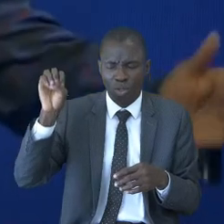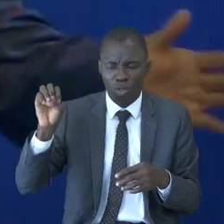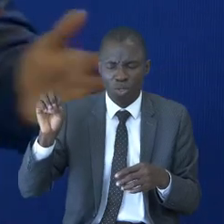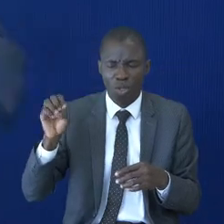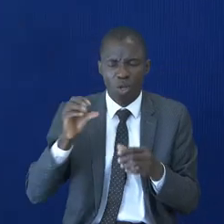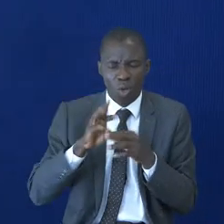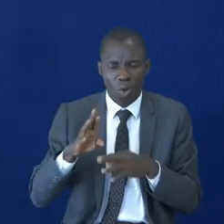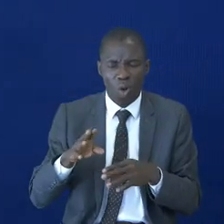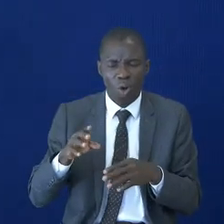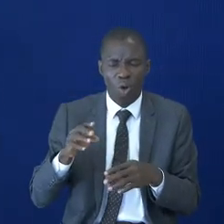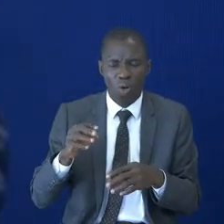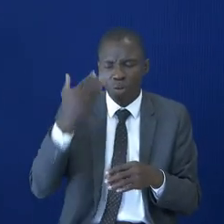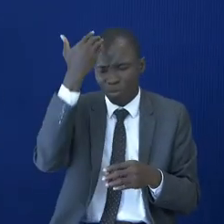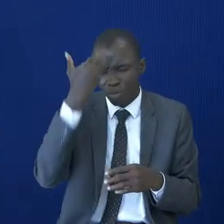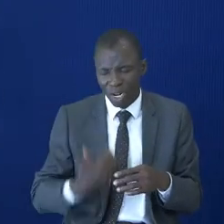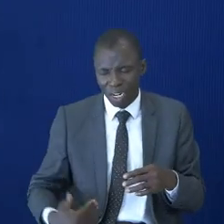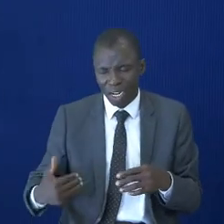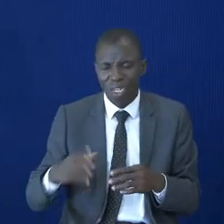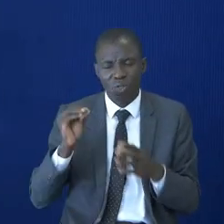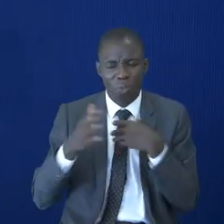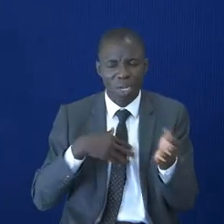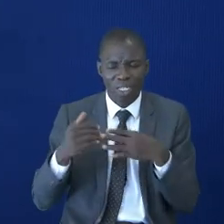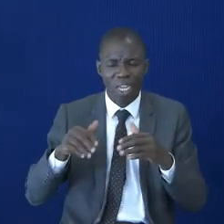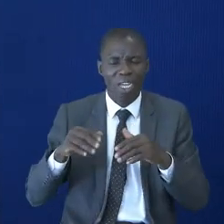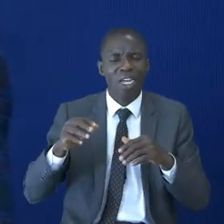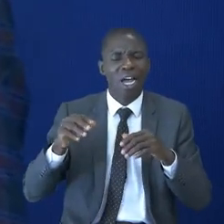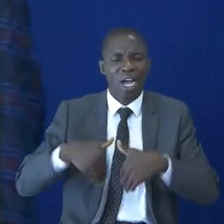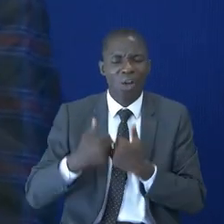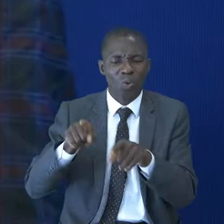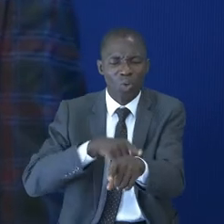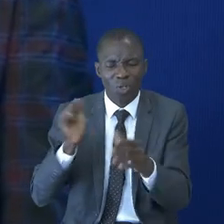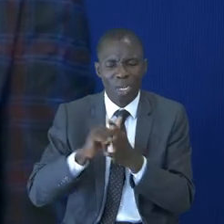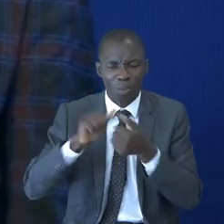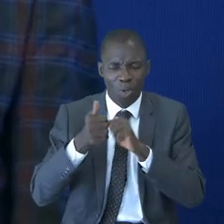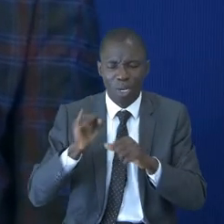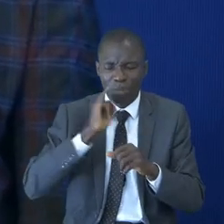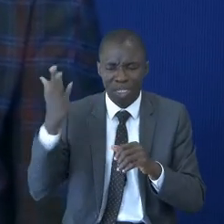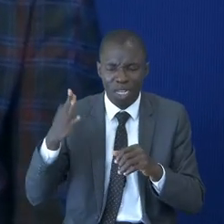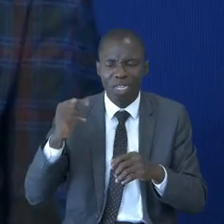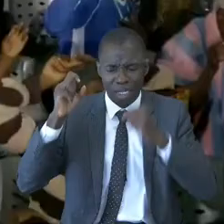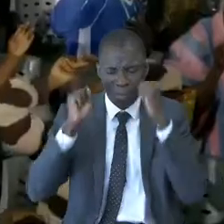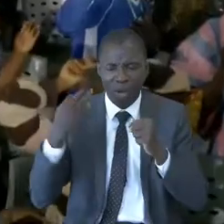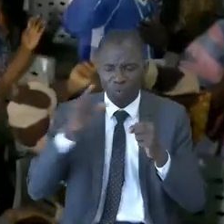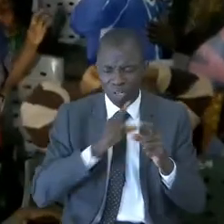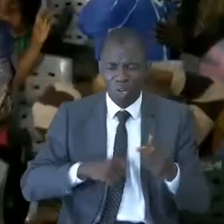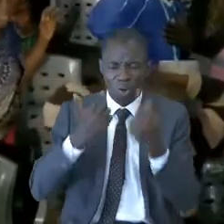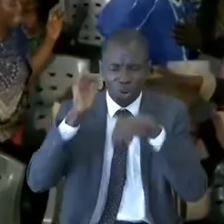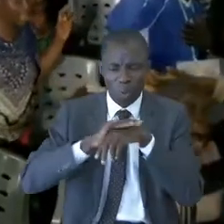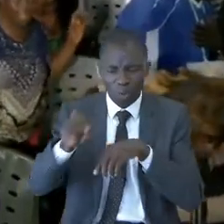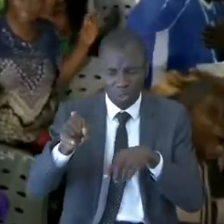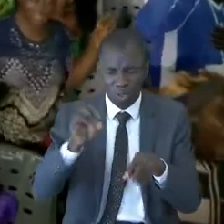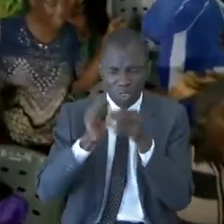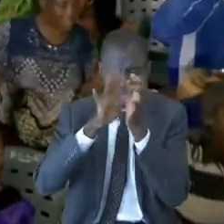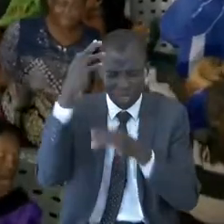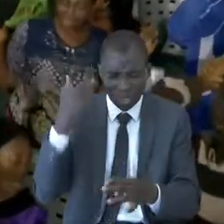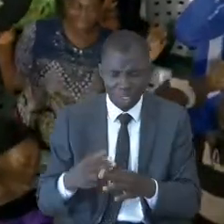no matter how long that condition had been there, the power of the Lord come upon you.